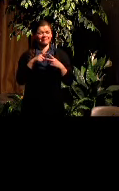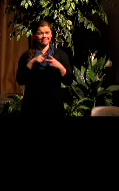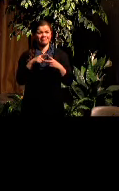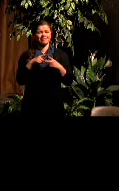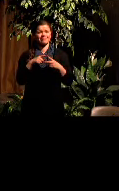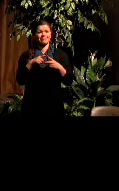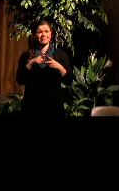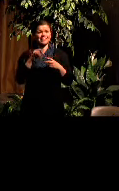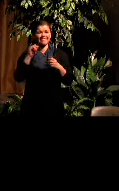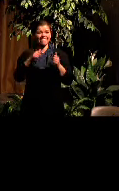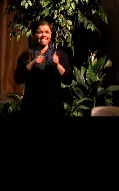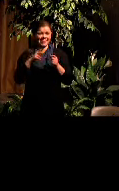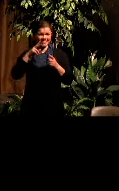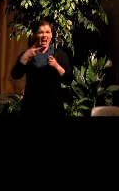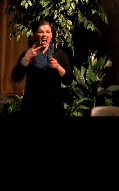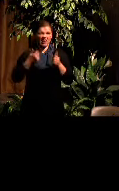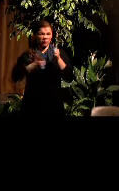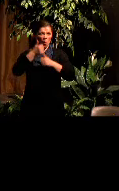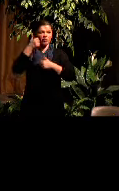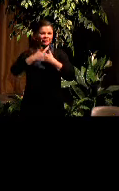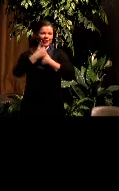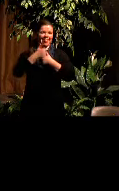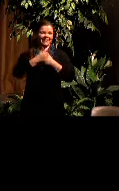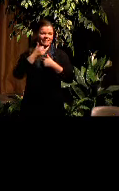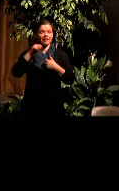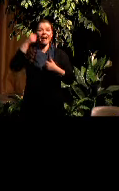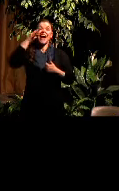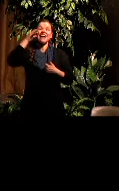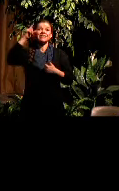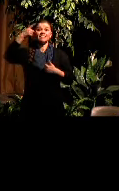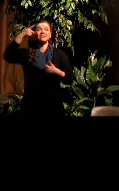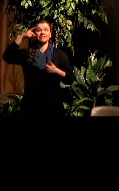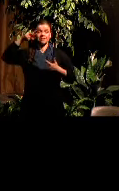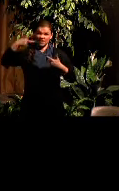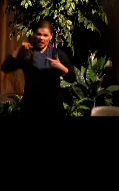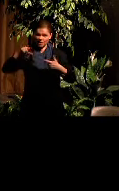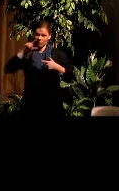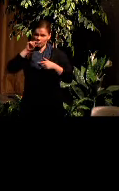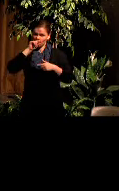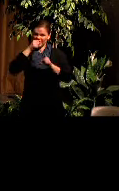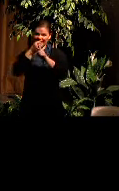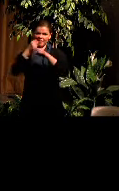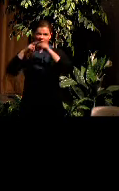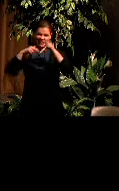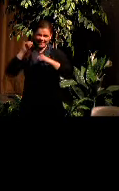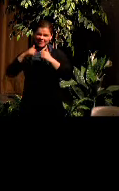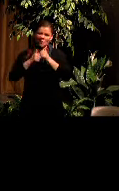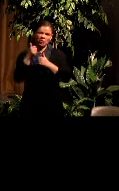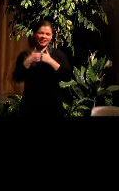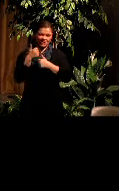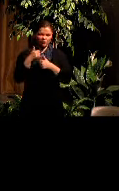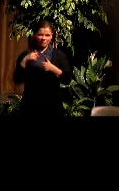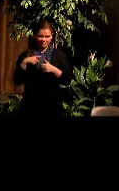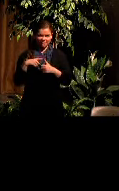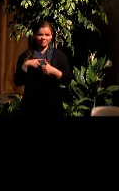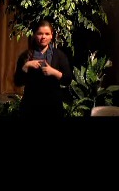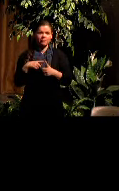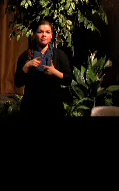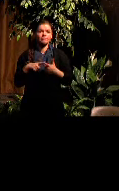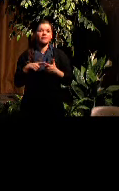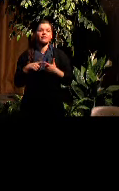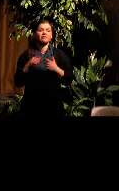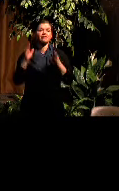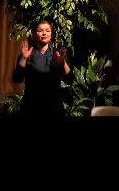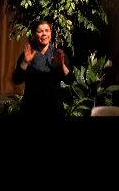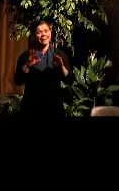biggest threat, but they pale in comparison to cats. So they are second. And there's some great groups in D.C., like D.C. Lights Out, and there's groups across